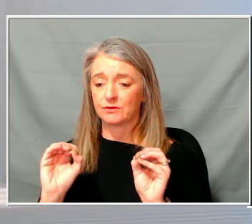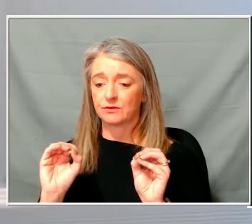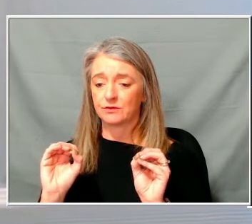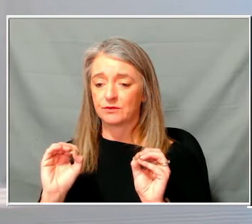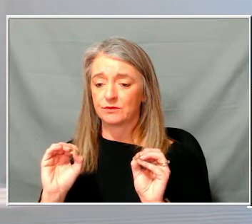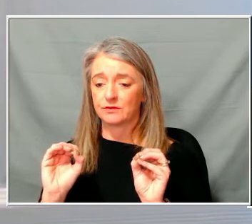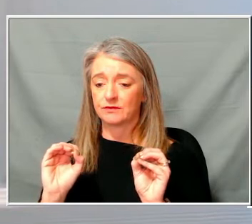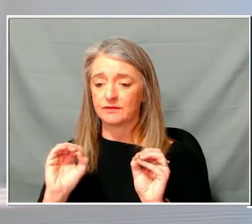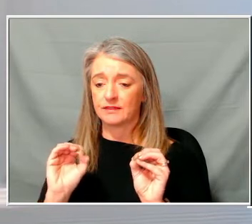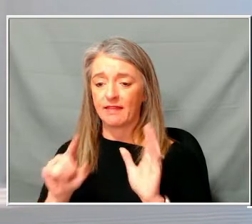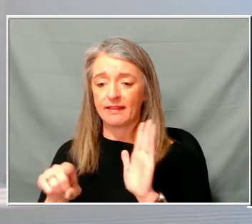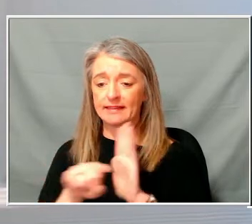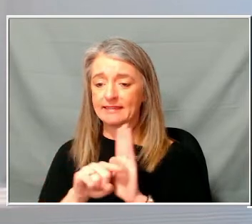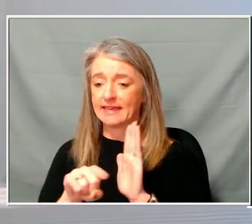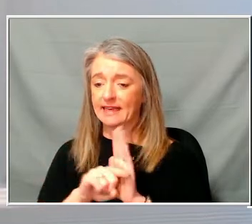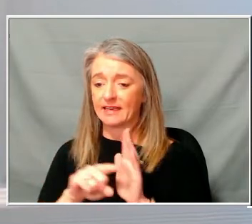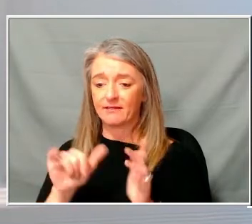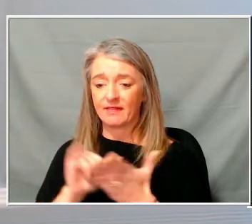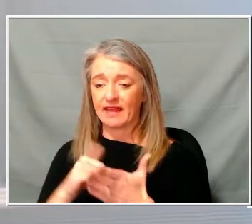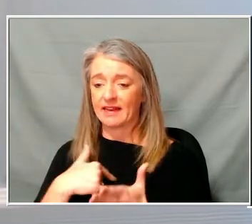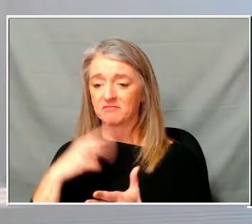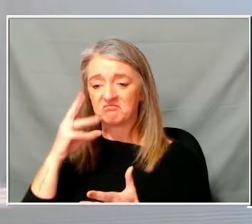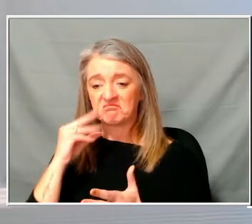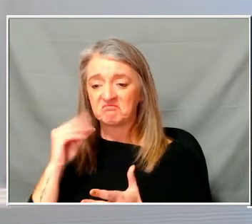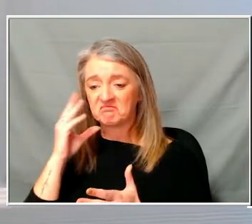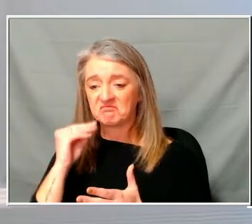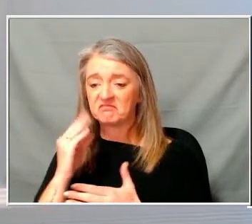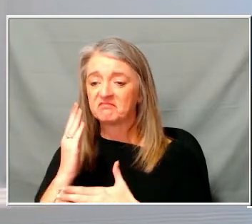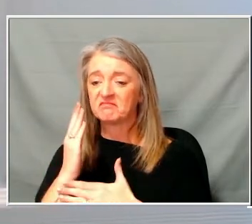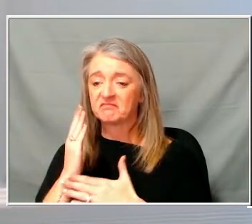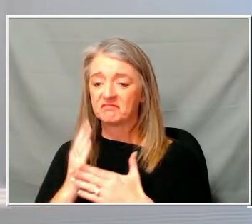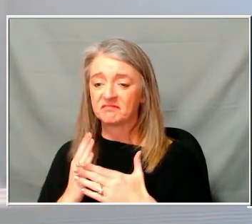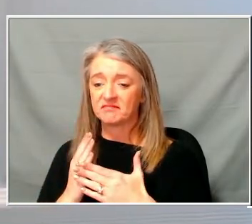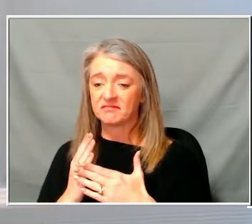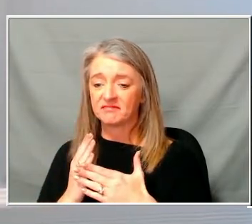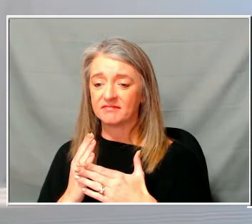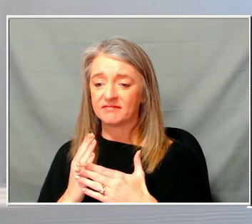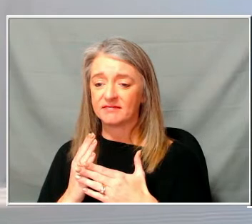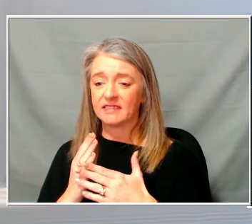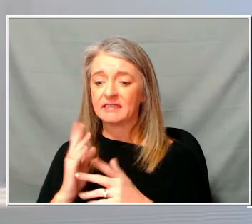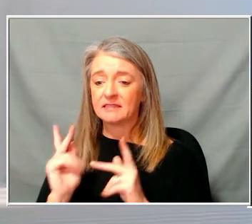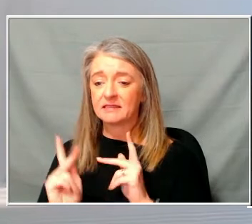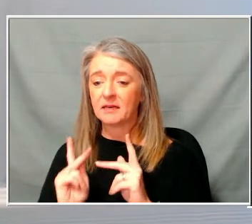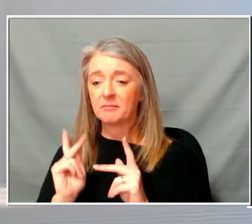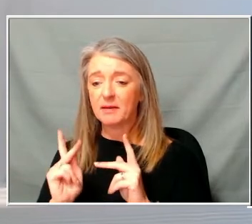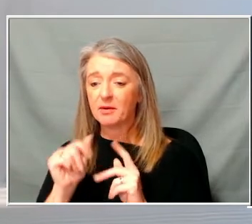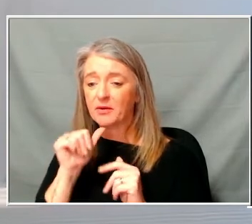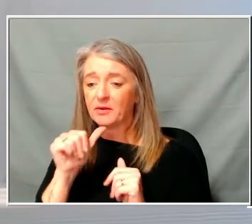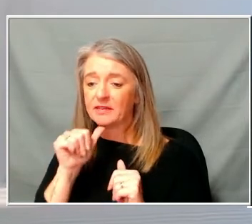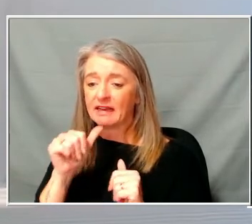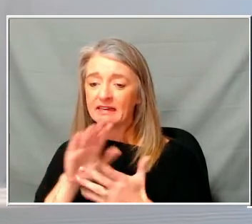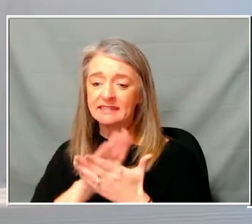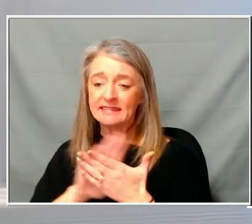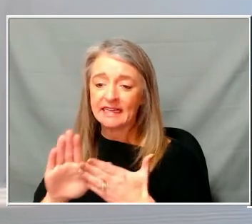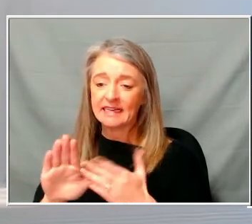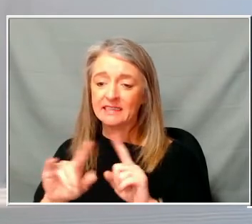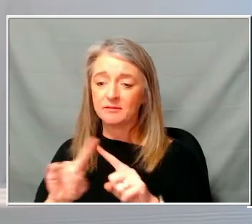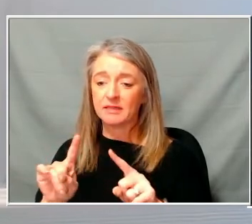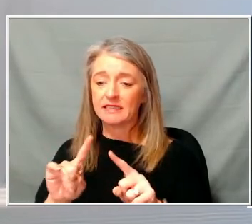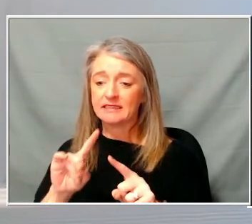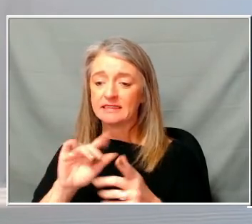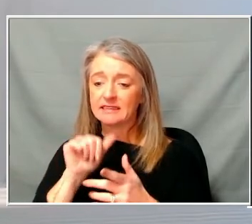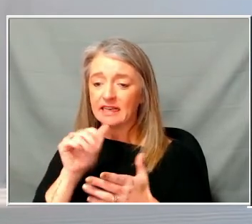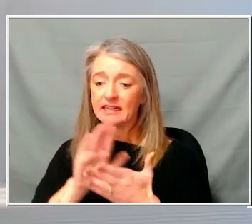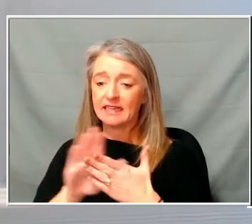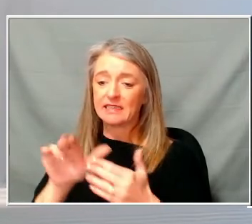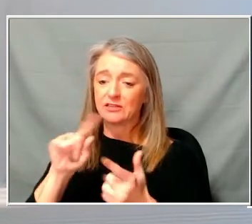there's nothing negative that I've encountered. I've had a few nasty folks that I've dealt with, but they were generally nasty to